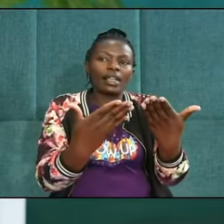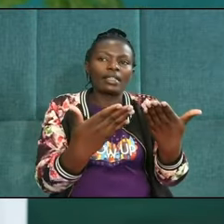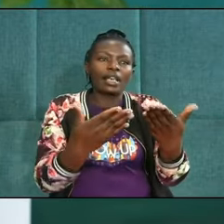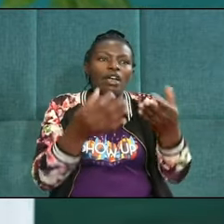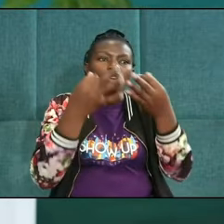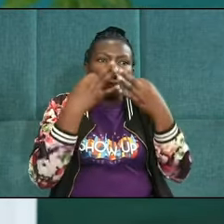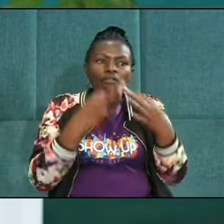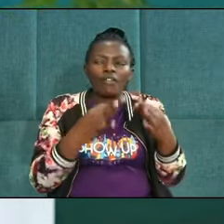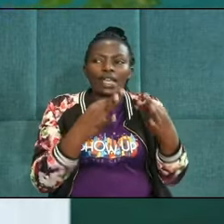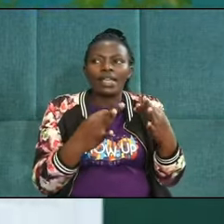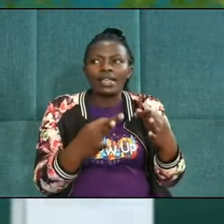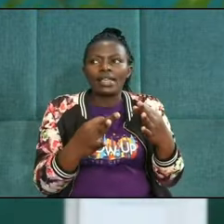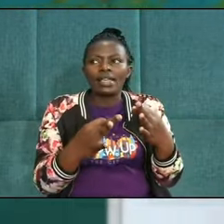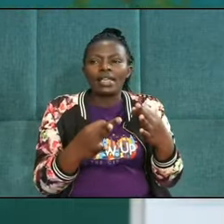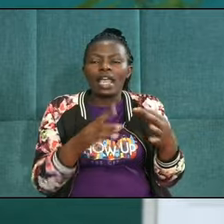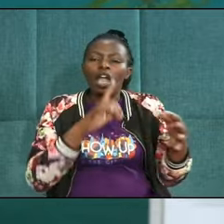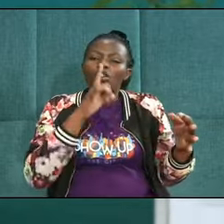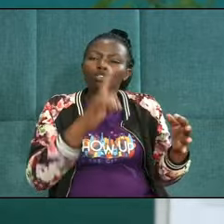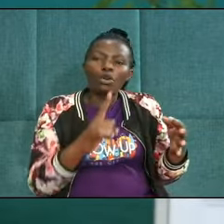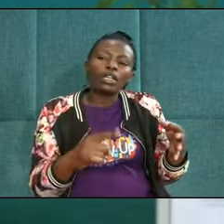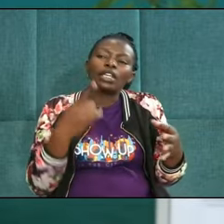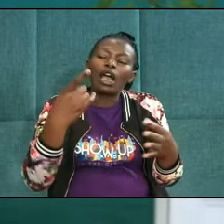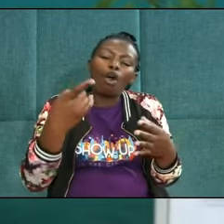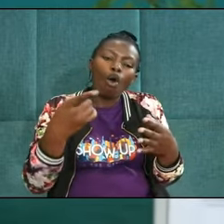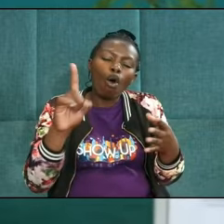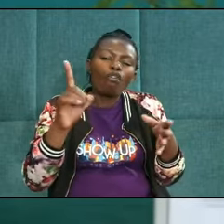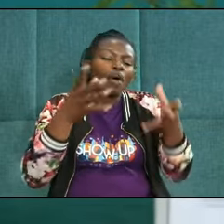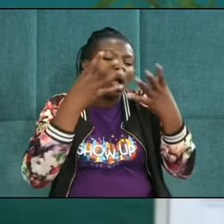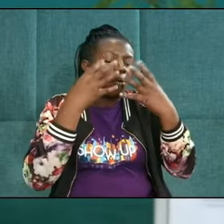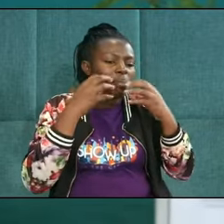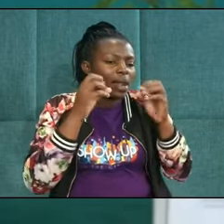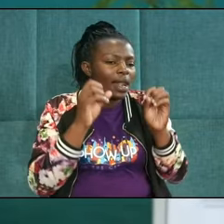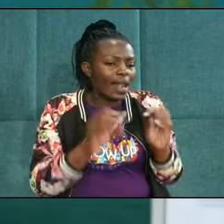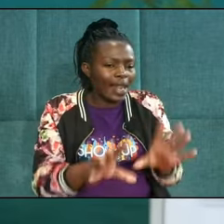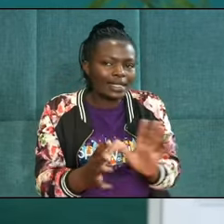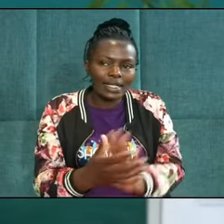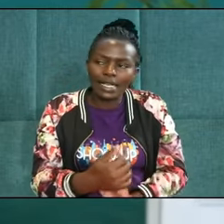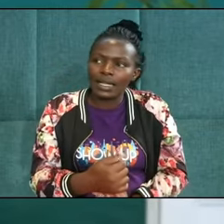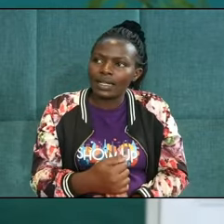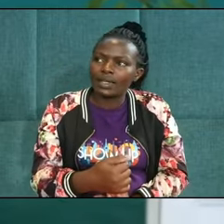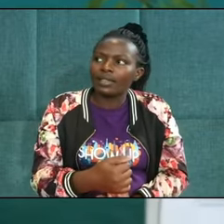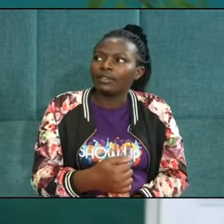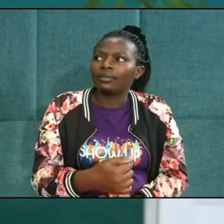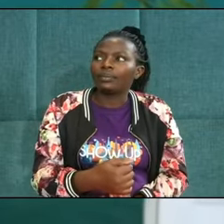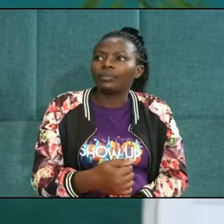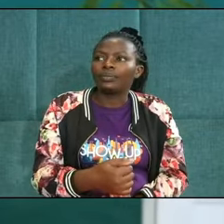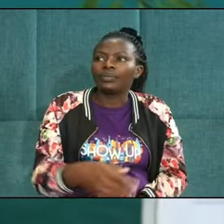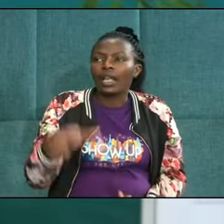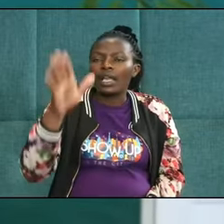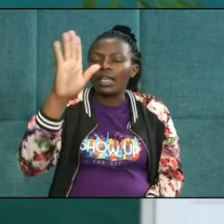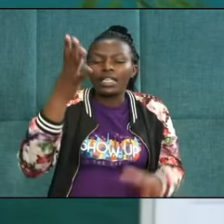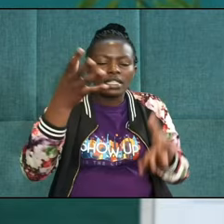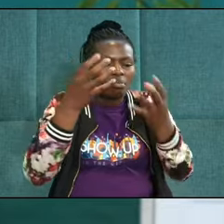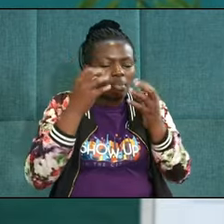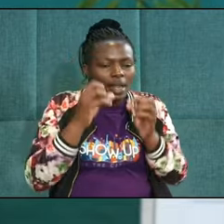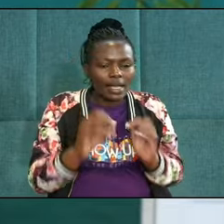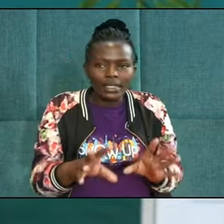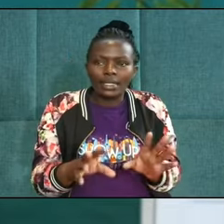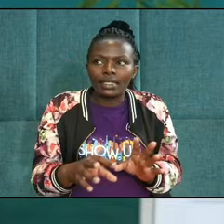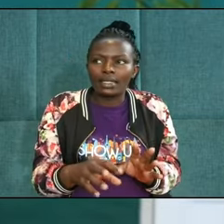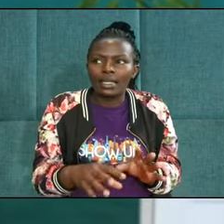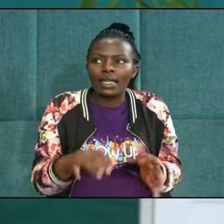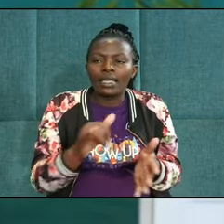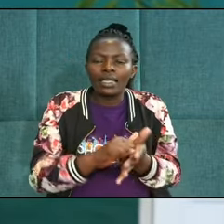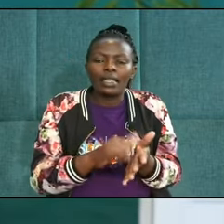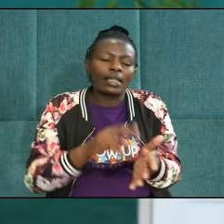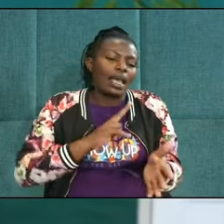blessing. And his blessing is not just in case. His blessing are the one that woke us up this morning.